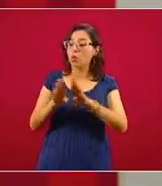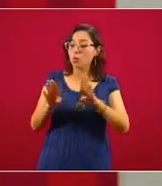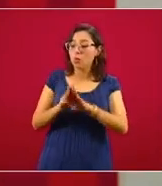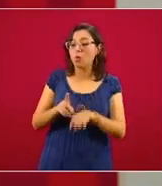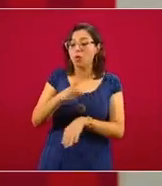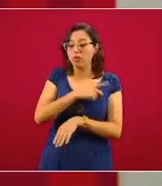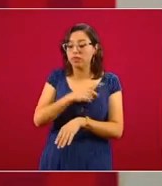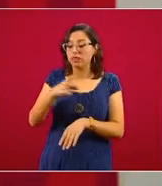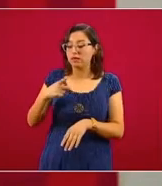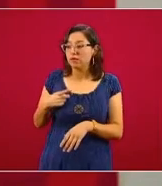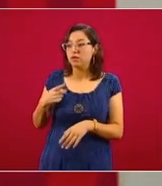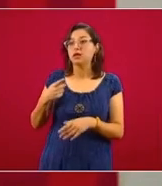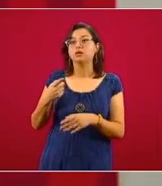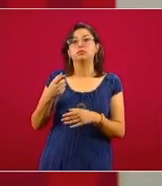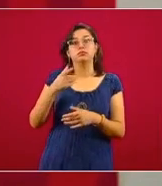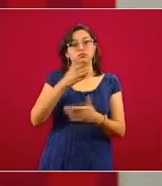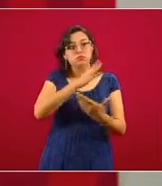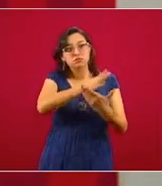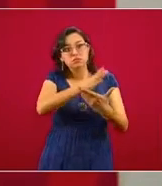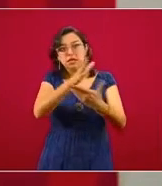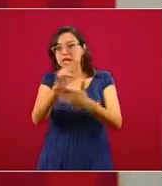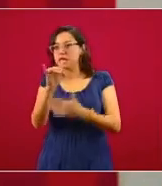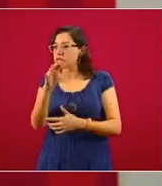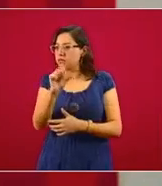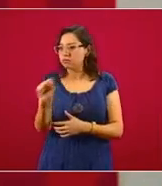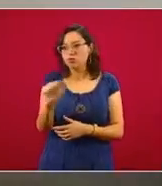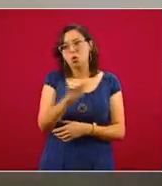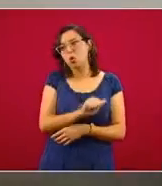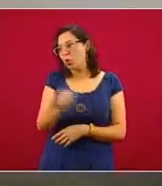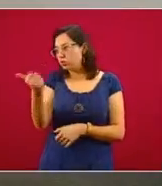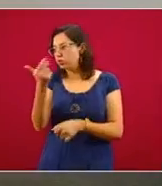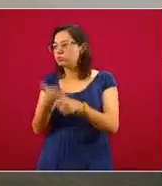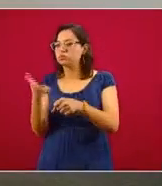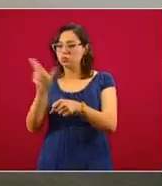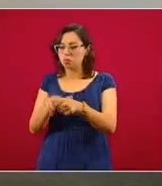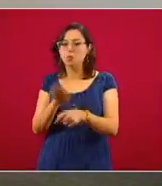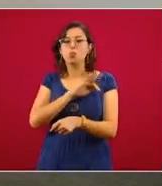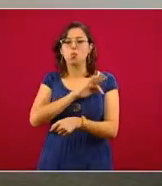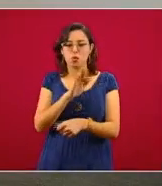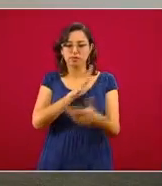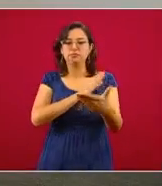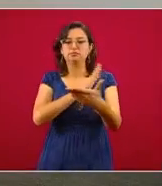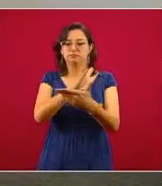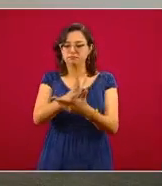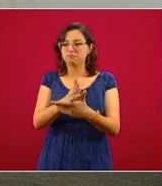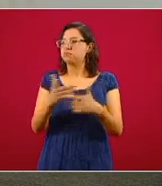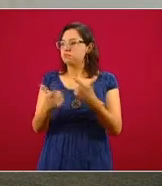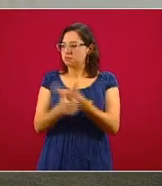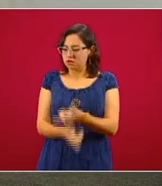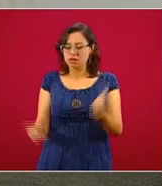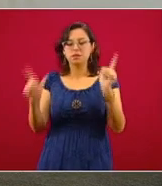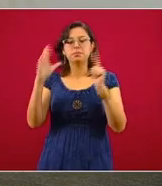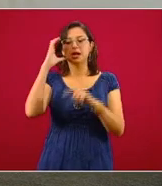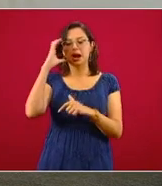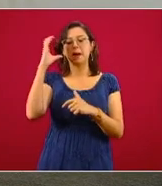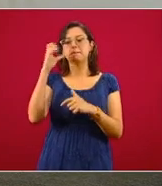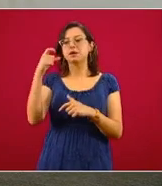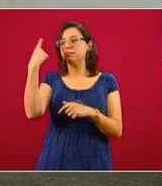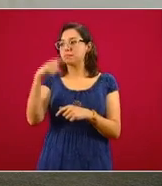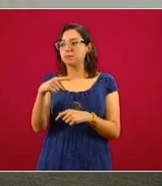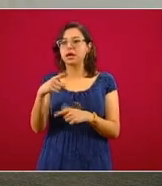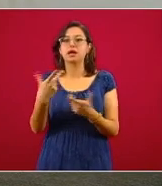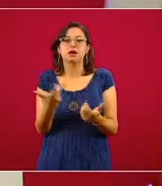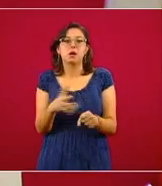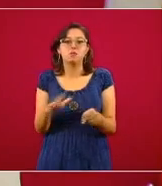phone los line about hospitales del which IMSS o EAMS de otra hospitals they can go institución to a los or que other puede acudir y si institutions tienen that todavía still have espacio space para no so that saturar we los